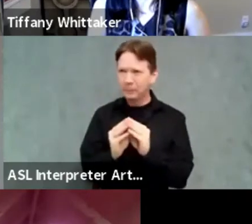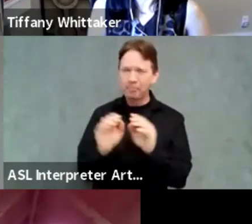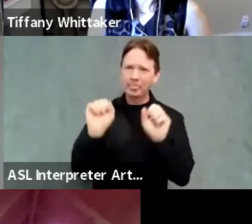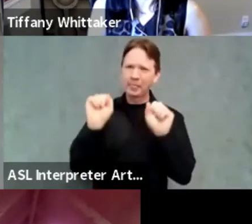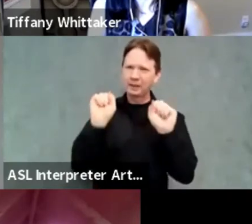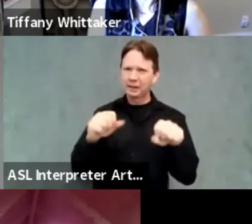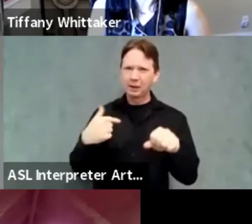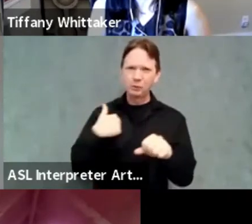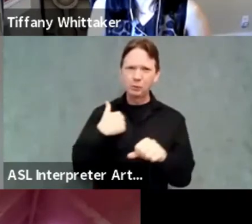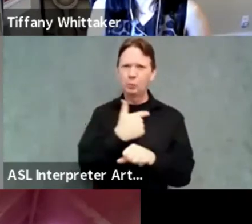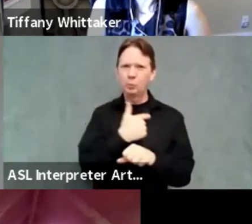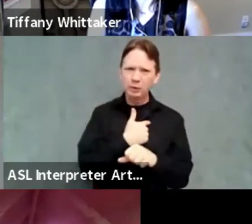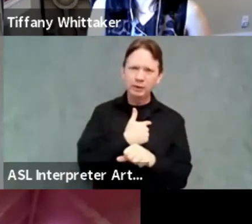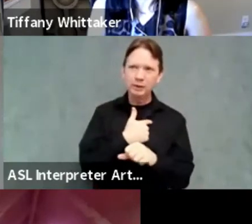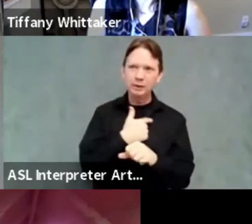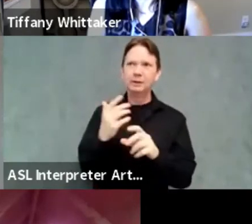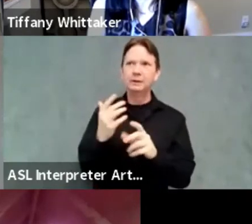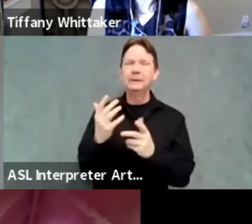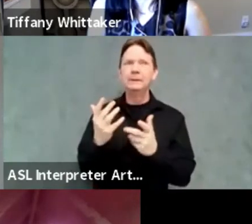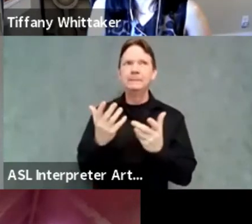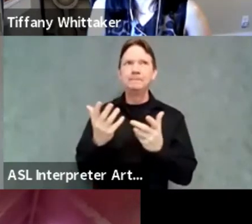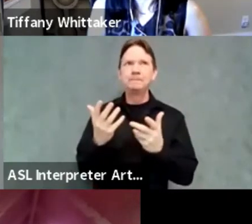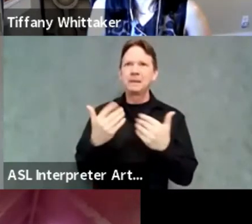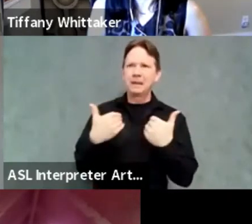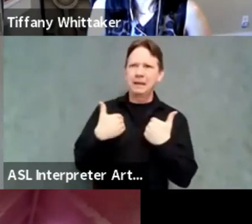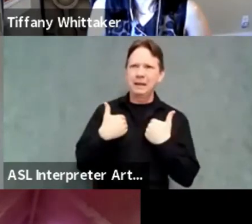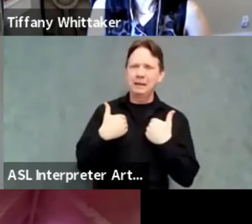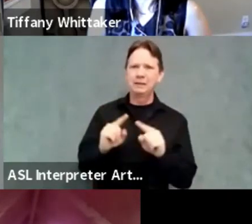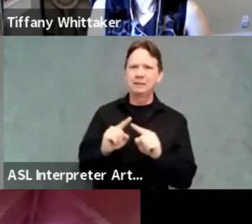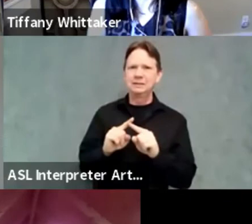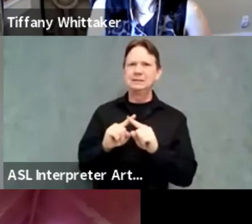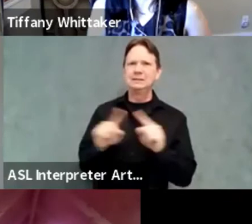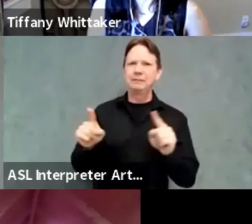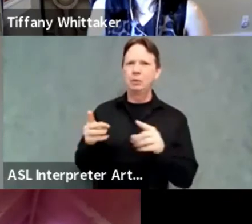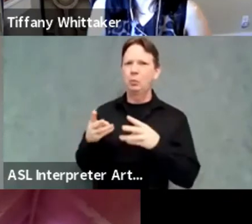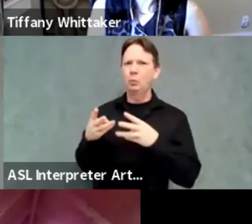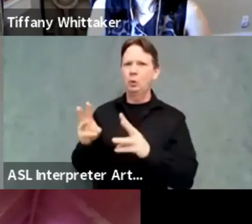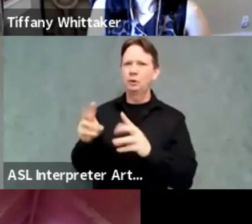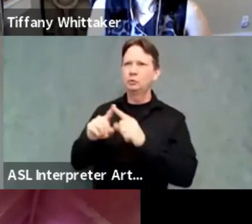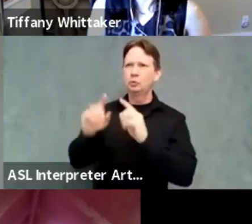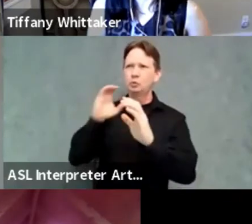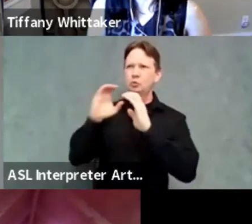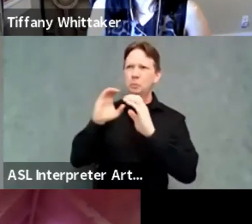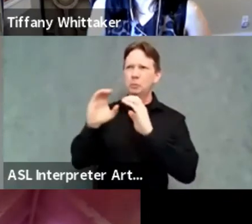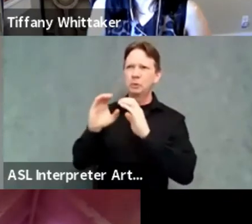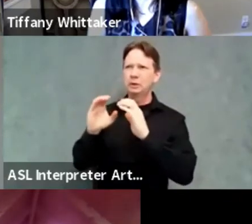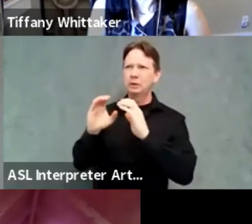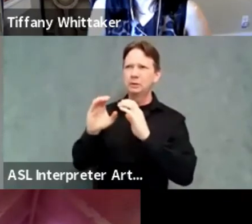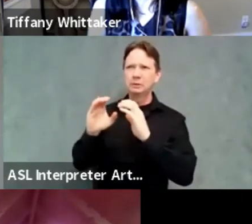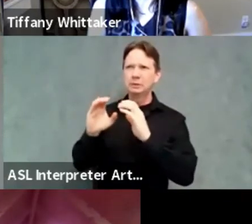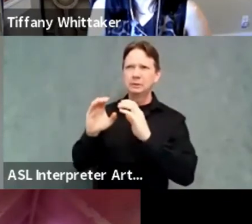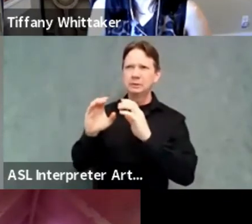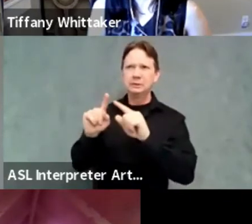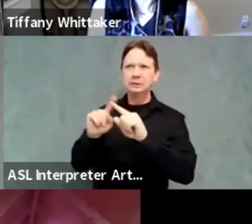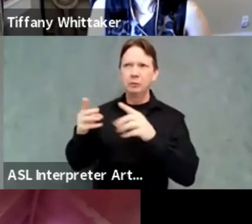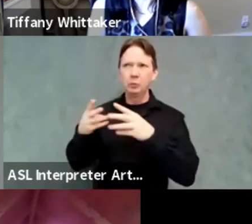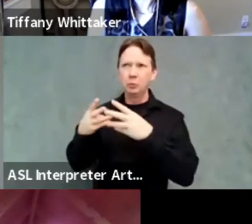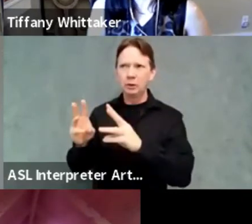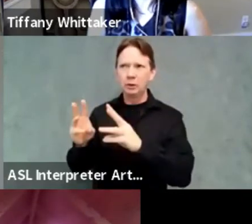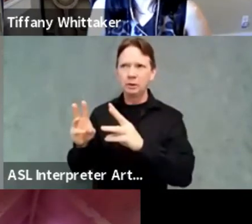that SIGs use to be able to communicate the same information that's communicated in the business meetings, that would also be helpful.